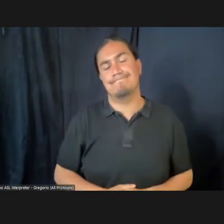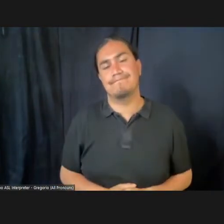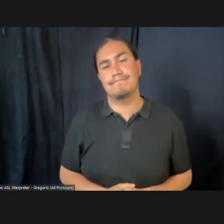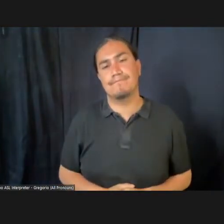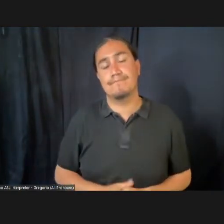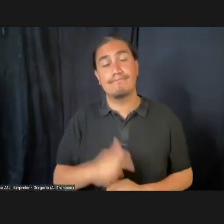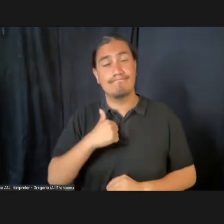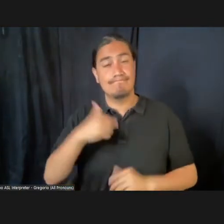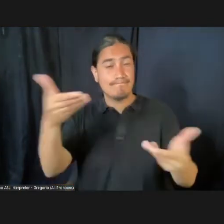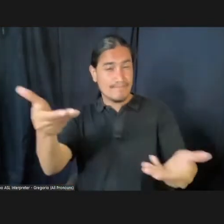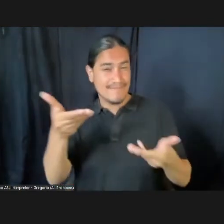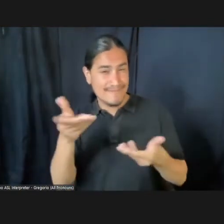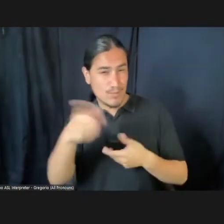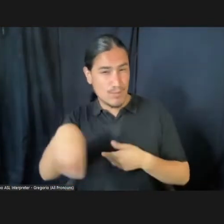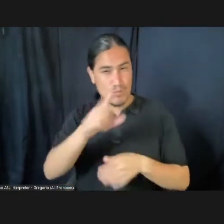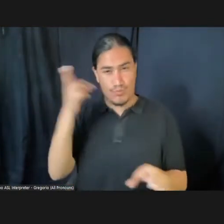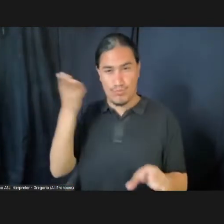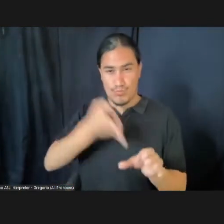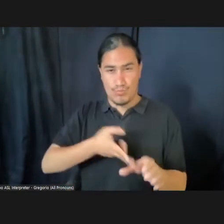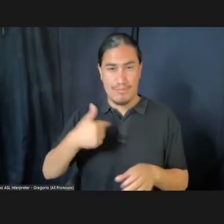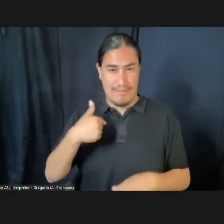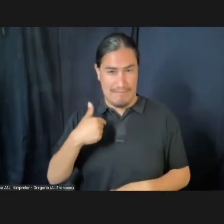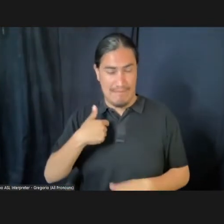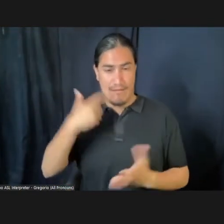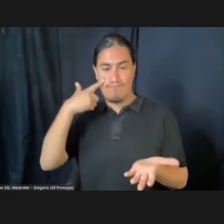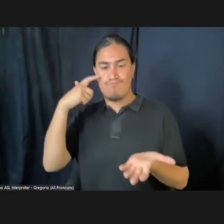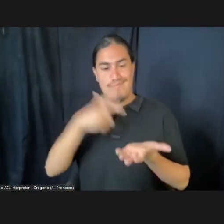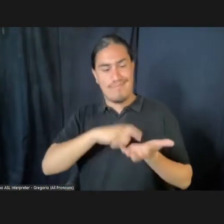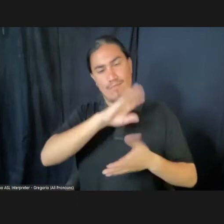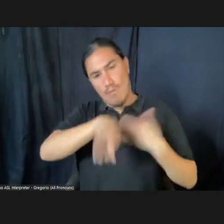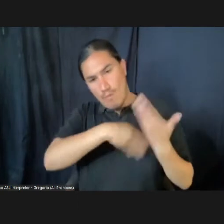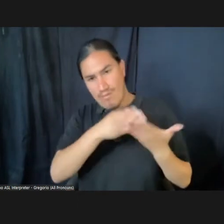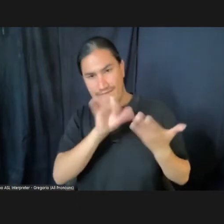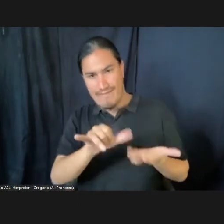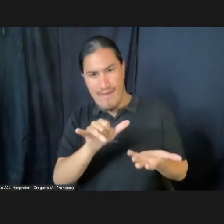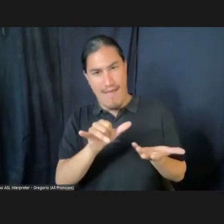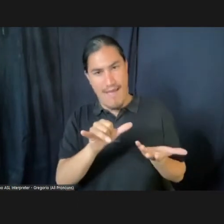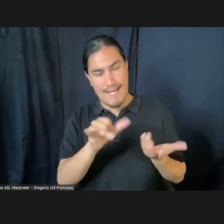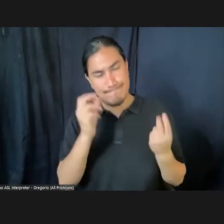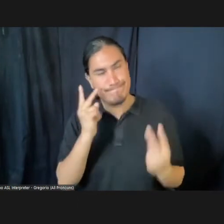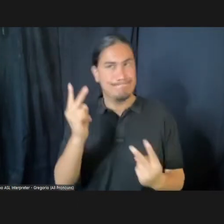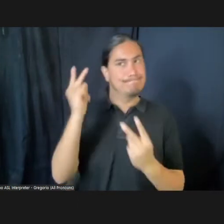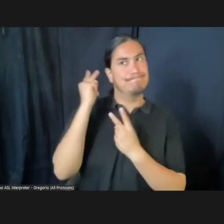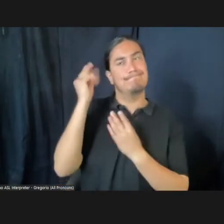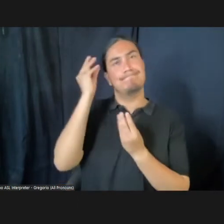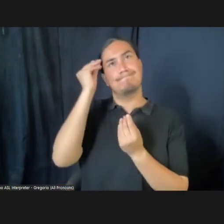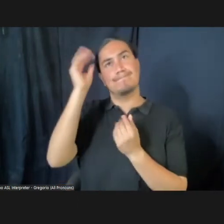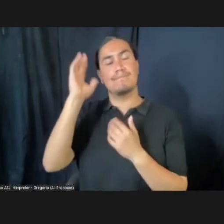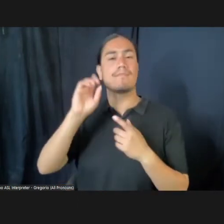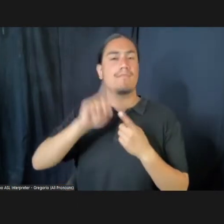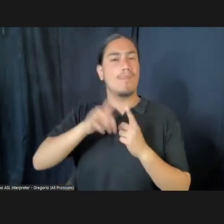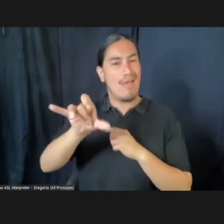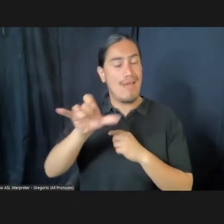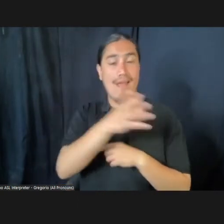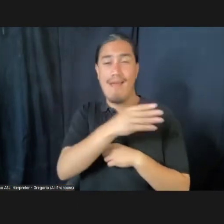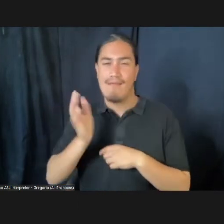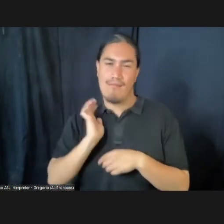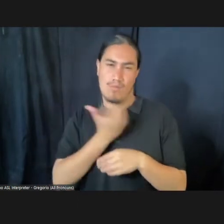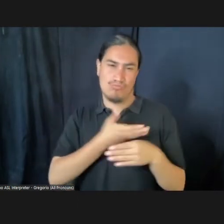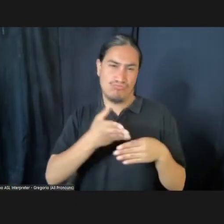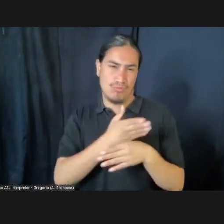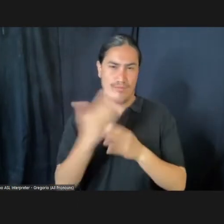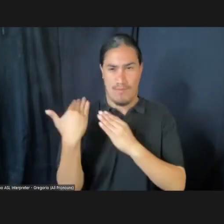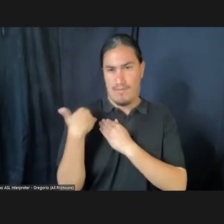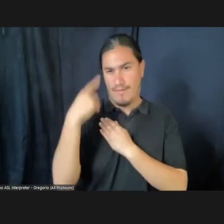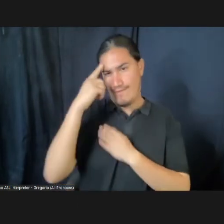I invite you to join me in acknowledging all of this, as well as our shared responsibility to make good use of our